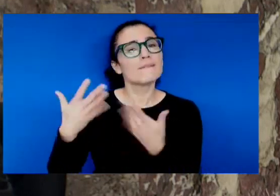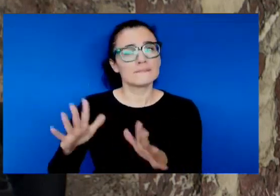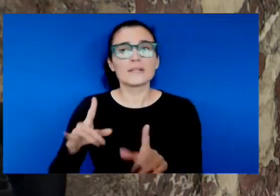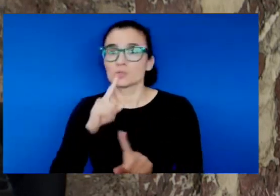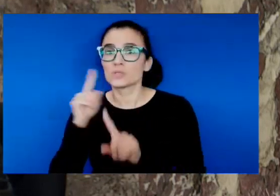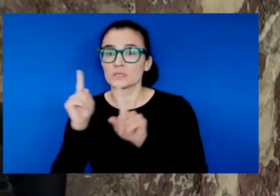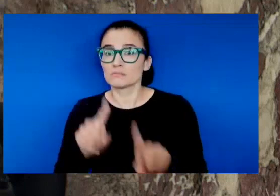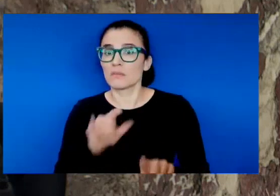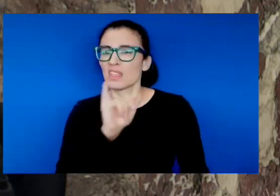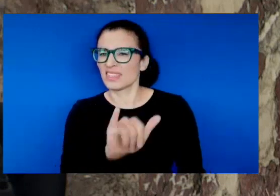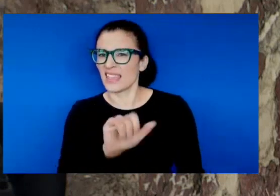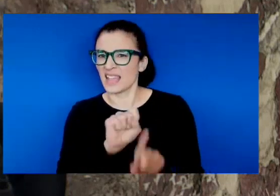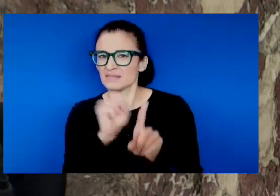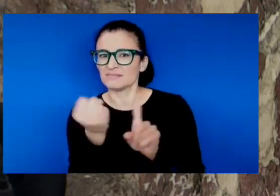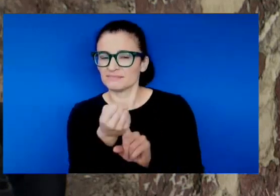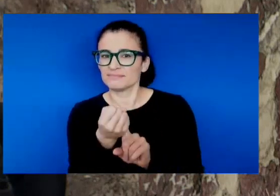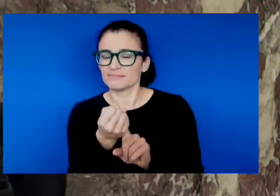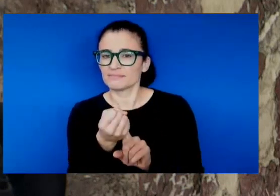Honourable Speaker,